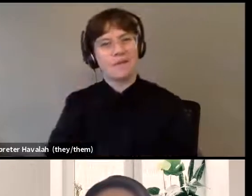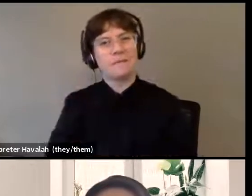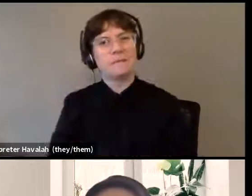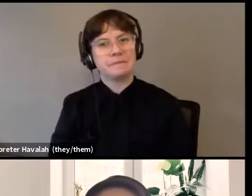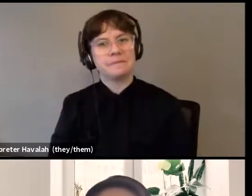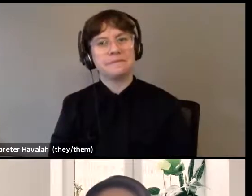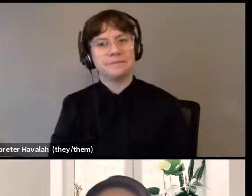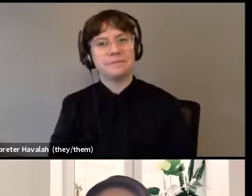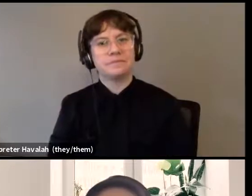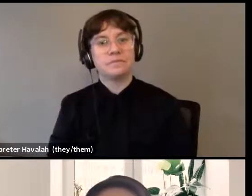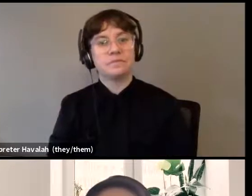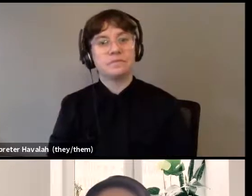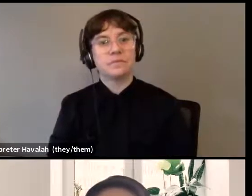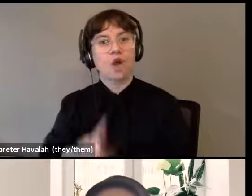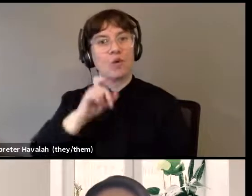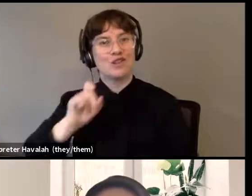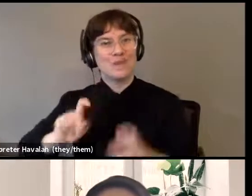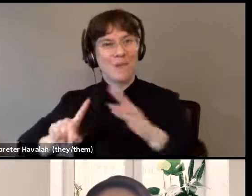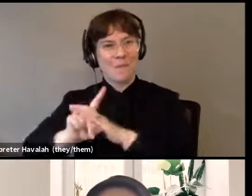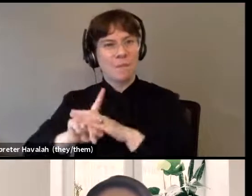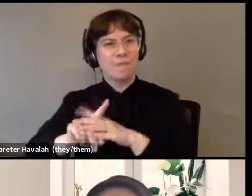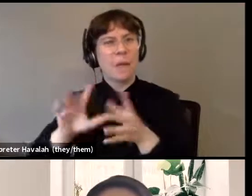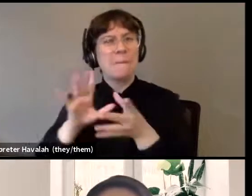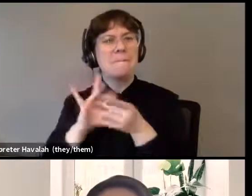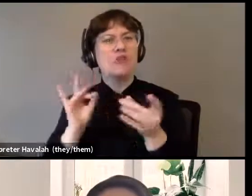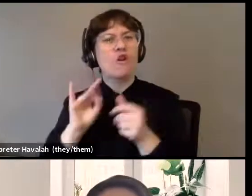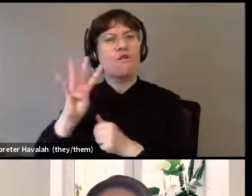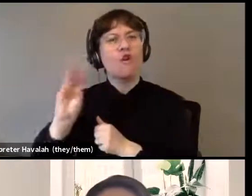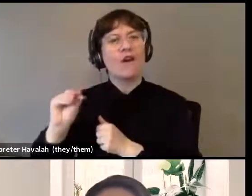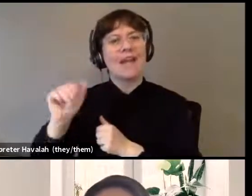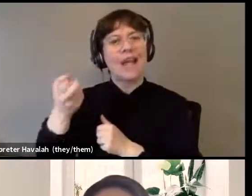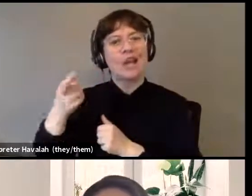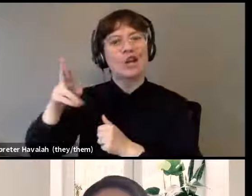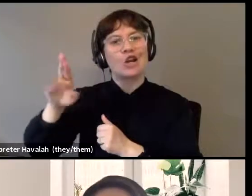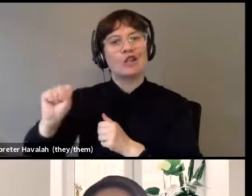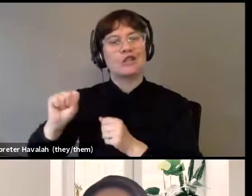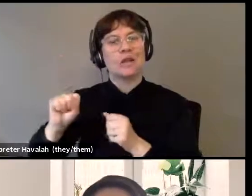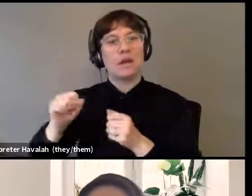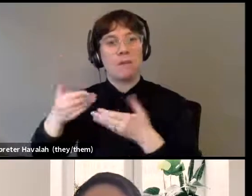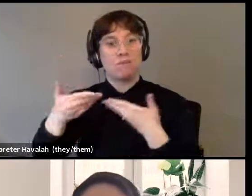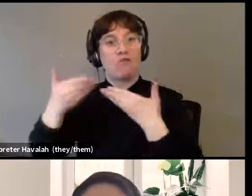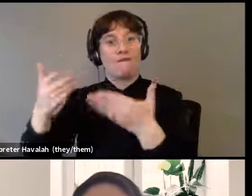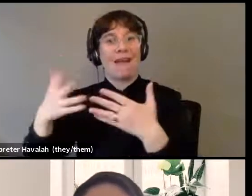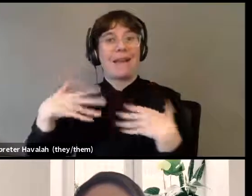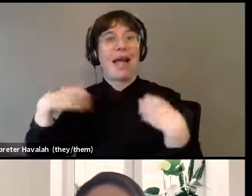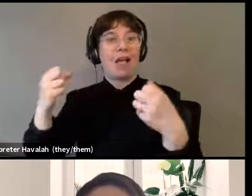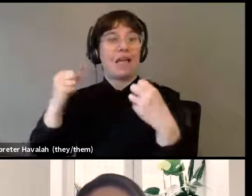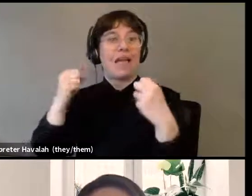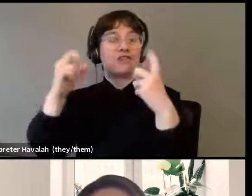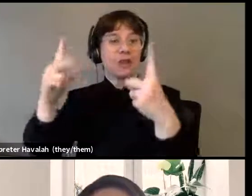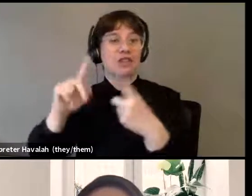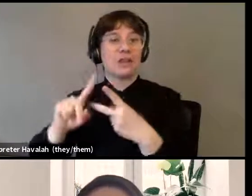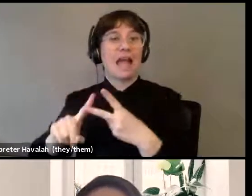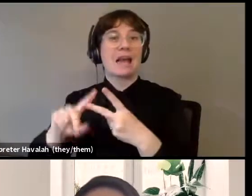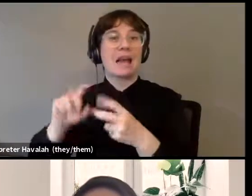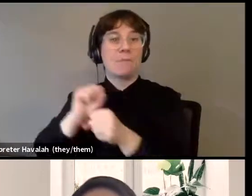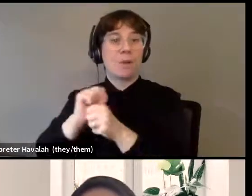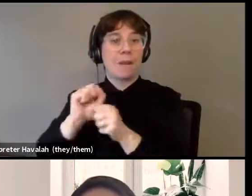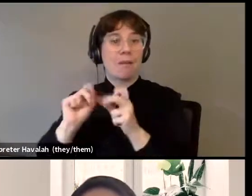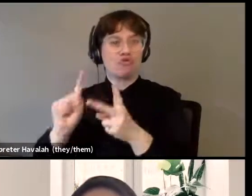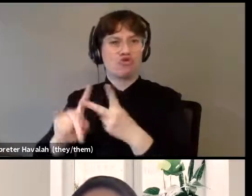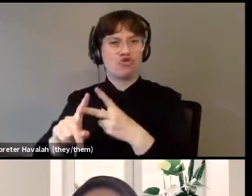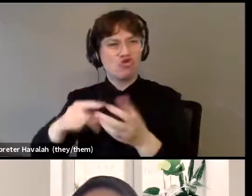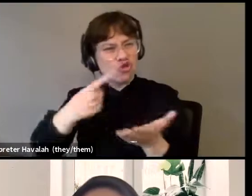Okay, I see a question. You mentioned how 40 acres will provide health education and employment opportunities. Can you discuss